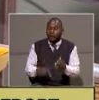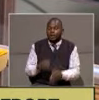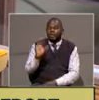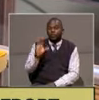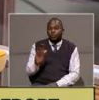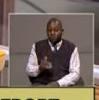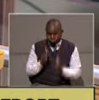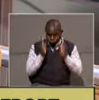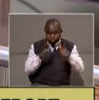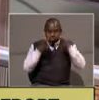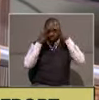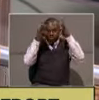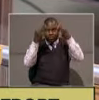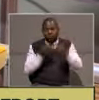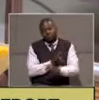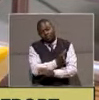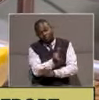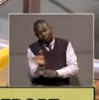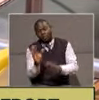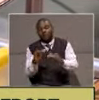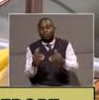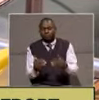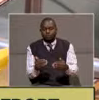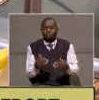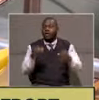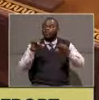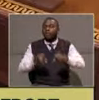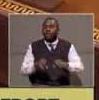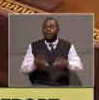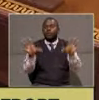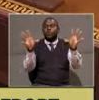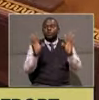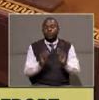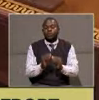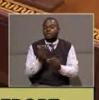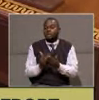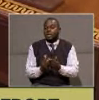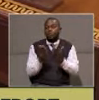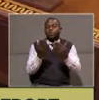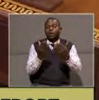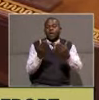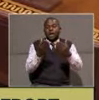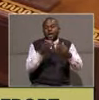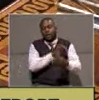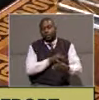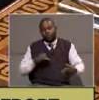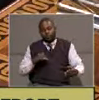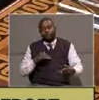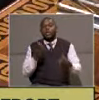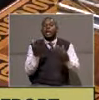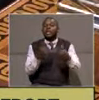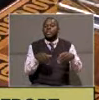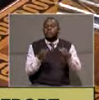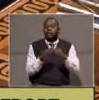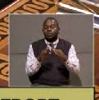have arrived at such misleading but also erroneous conclusion. Some disagreed, while others agreed,